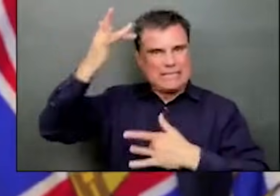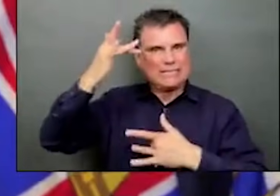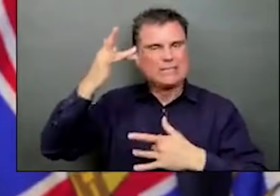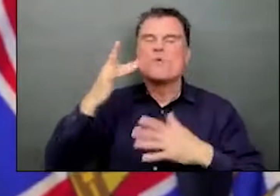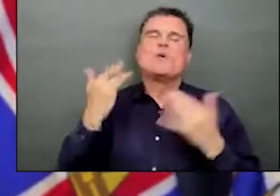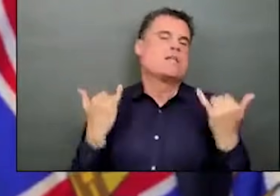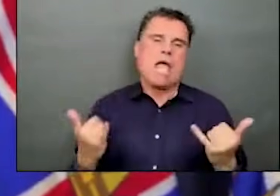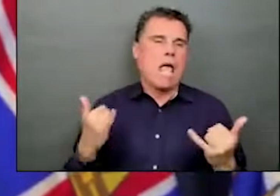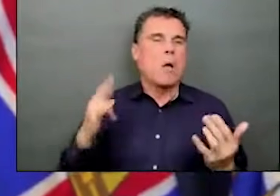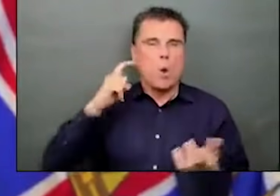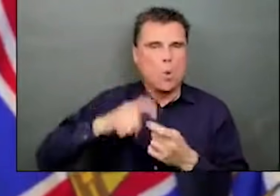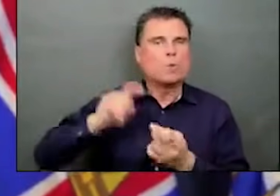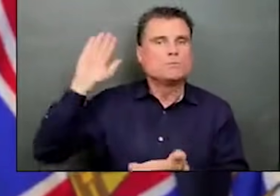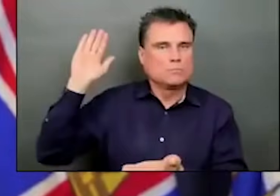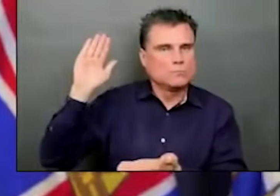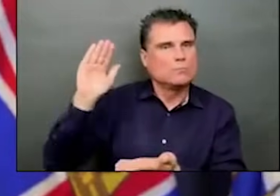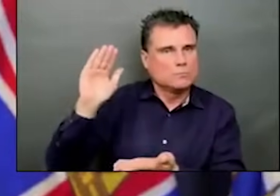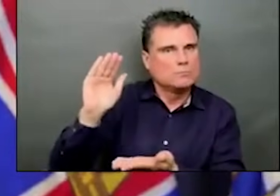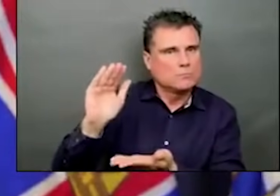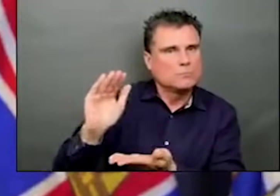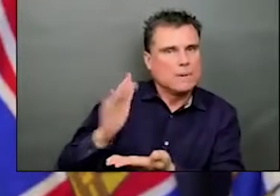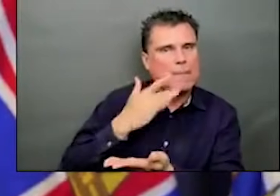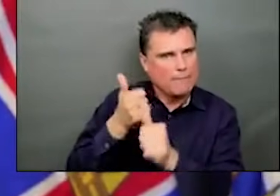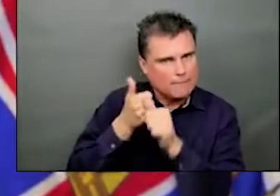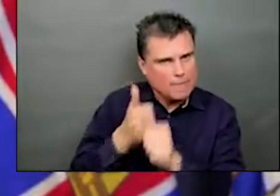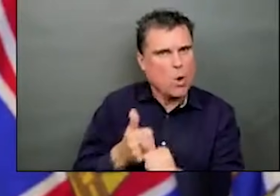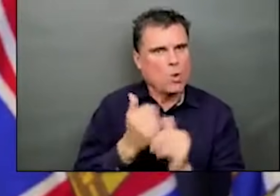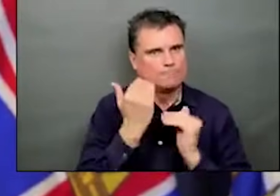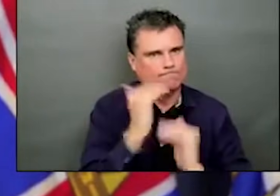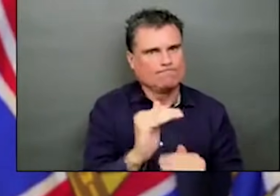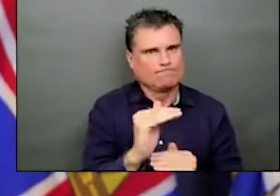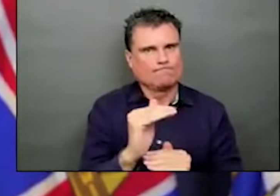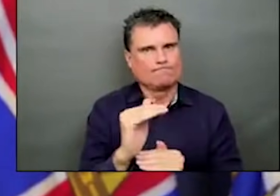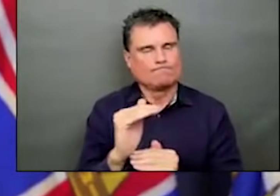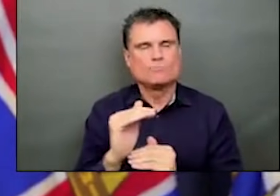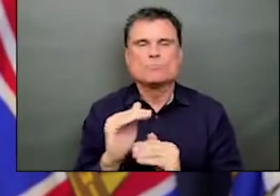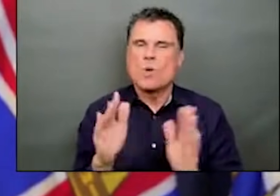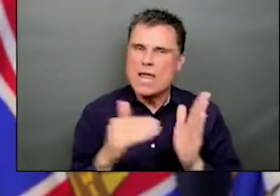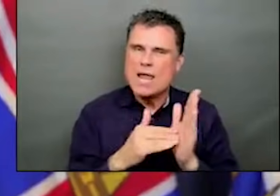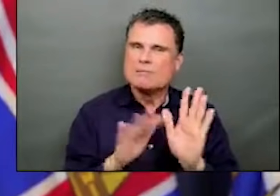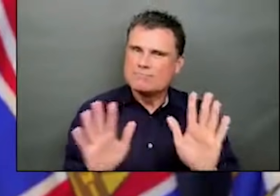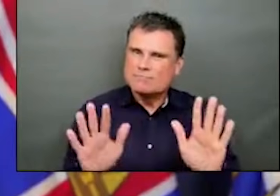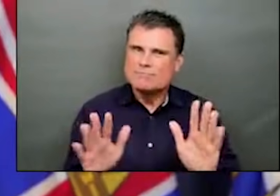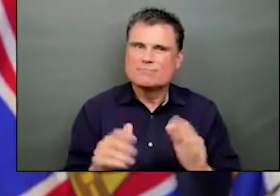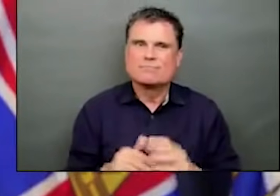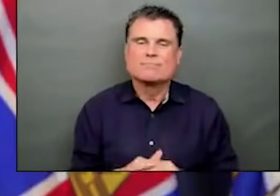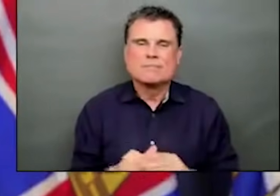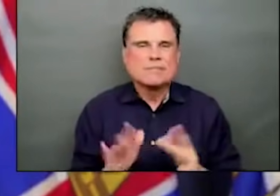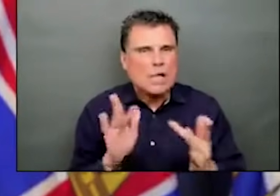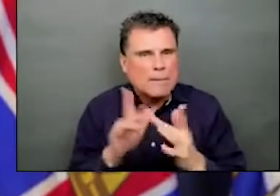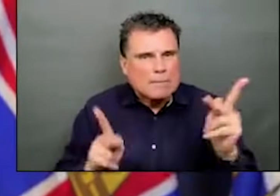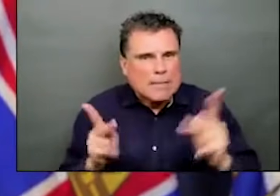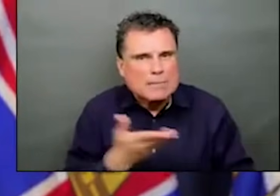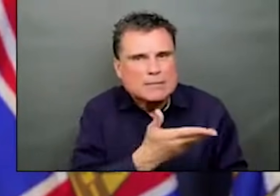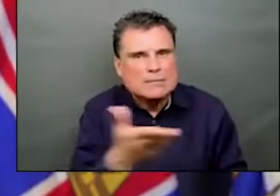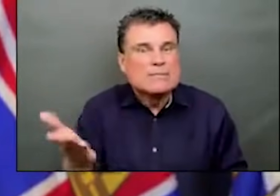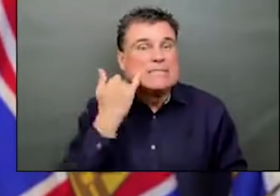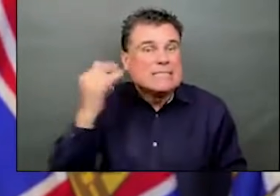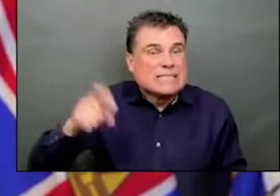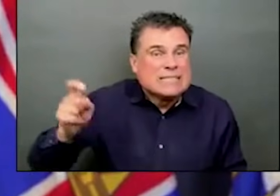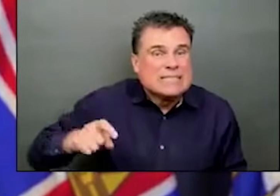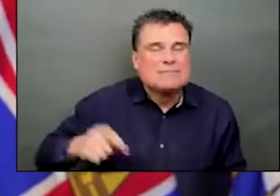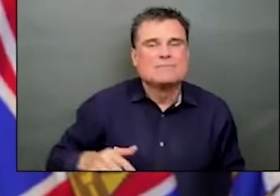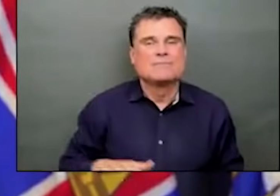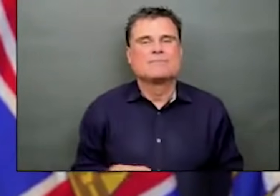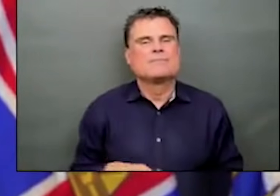getting back into a balance. We can follow up on every case. We can find people. We've been having small groups only, so that